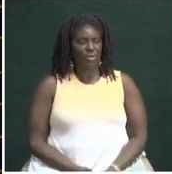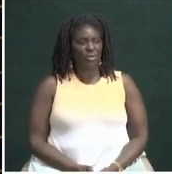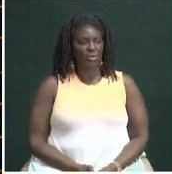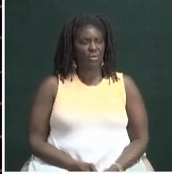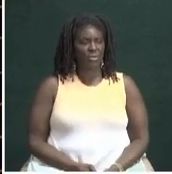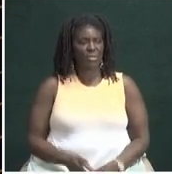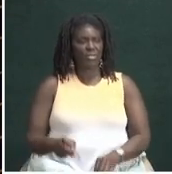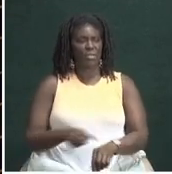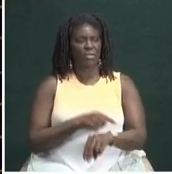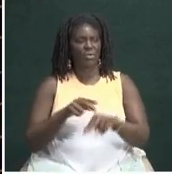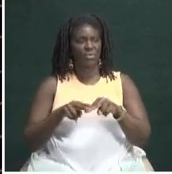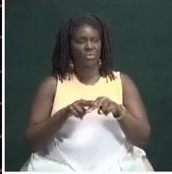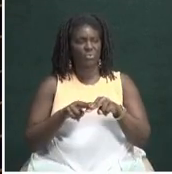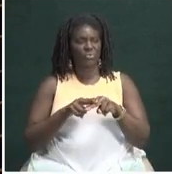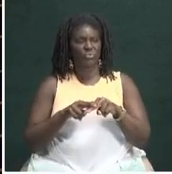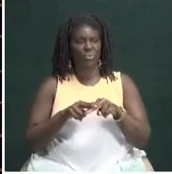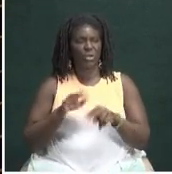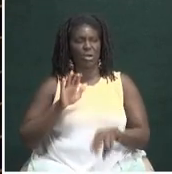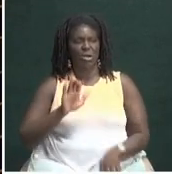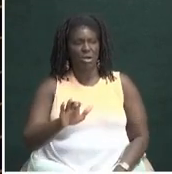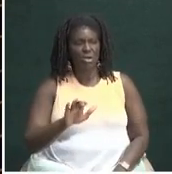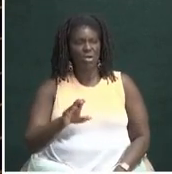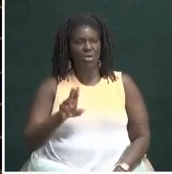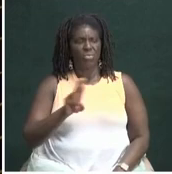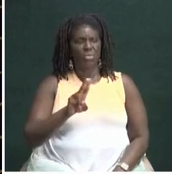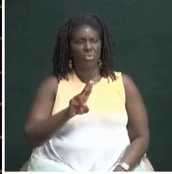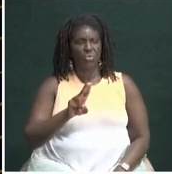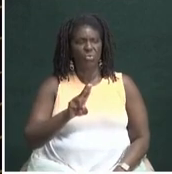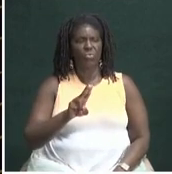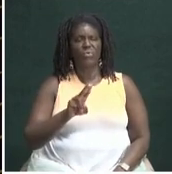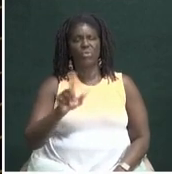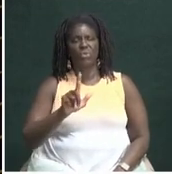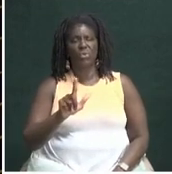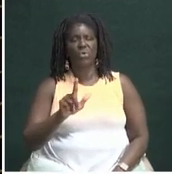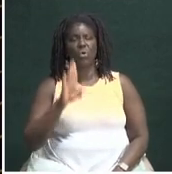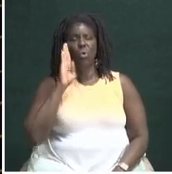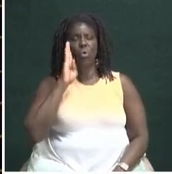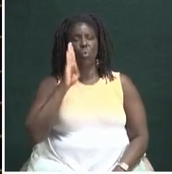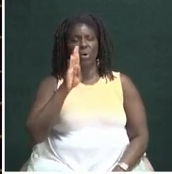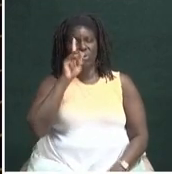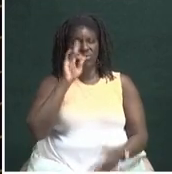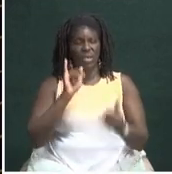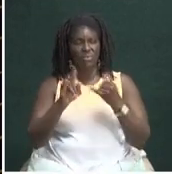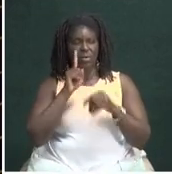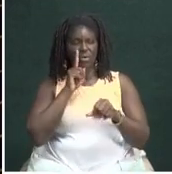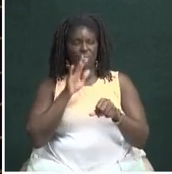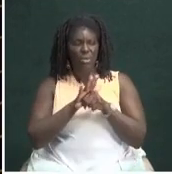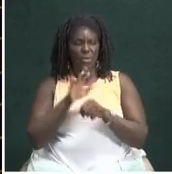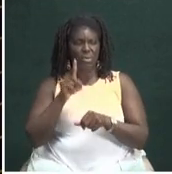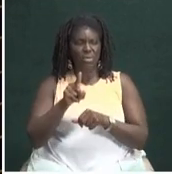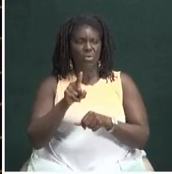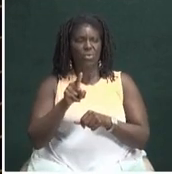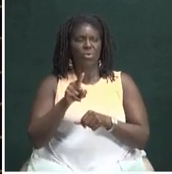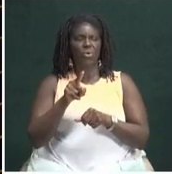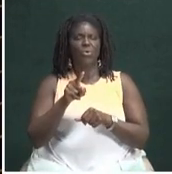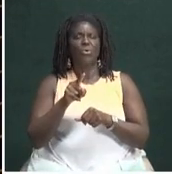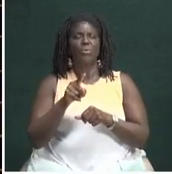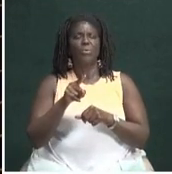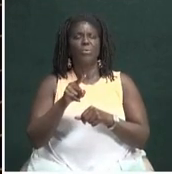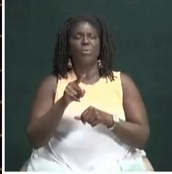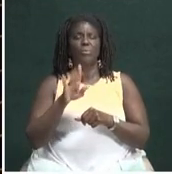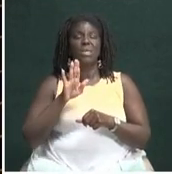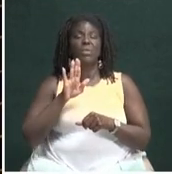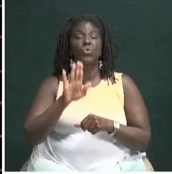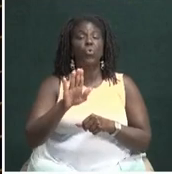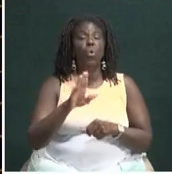That's a long horn. The university will forever, I promise you, be an extension of your